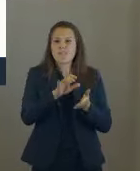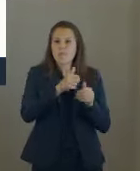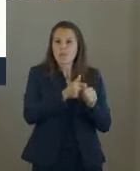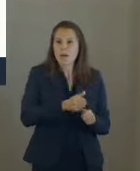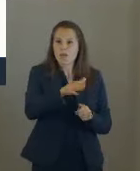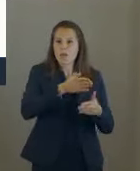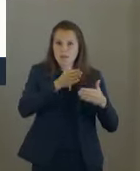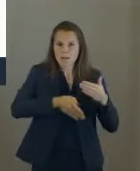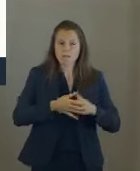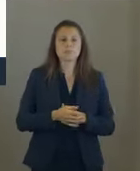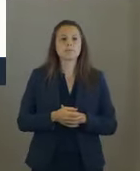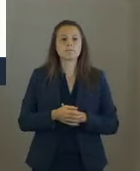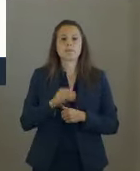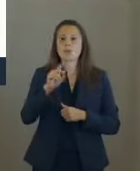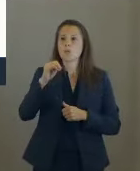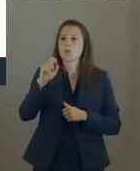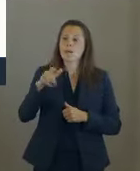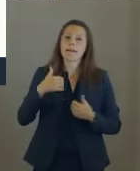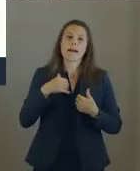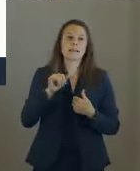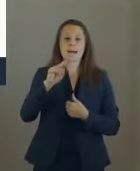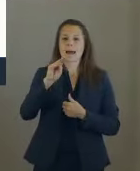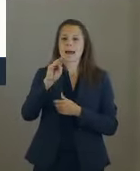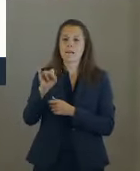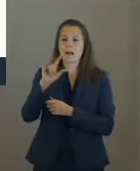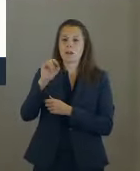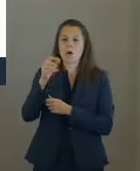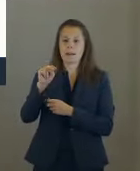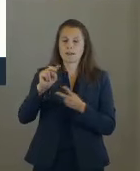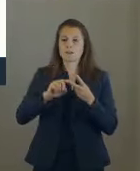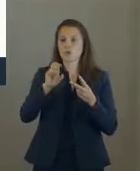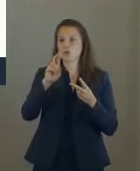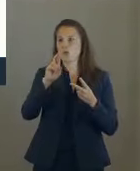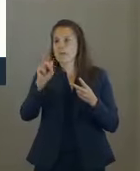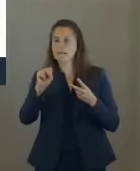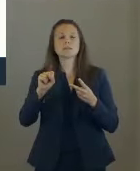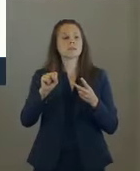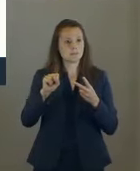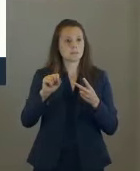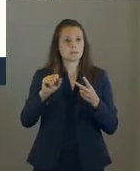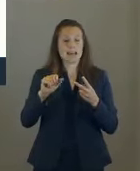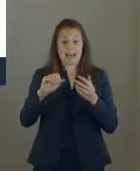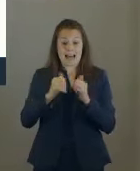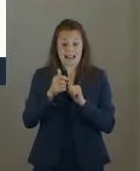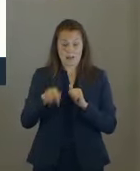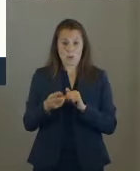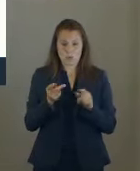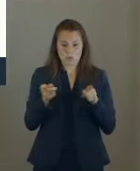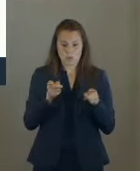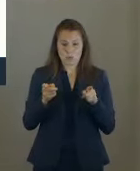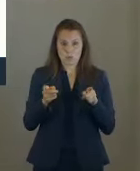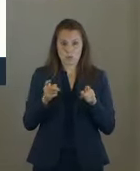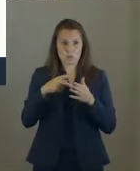portal integrates established systems like MI Login, our CRIS system, and it allows them to speak to one another to better